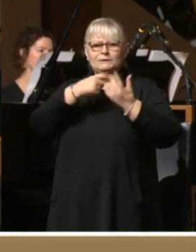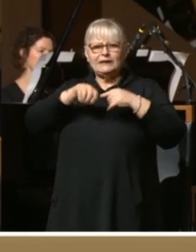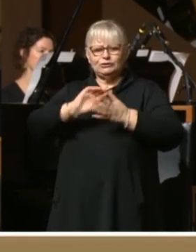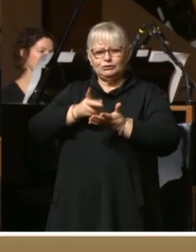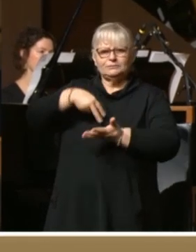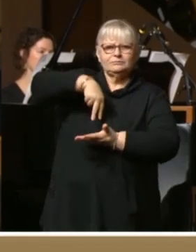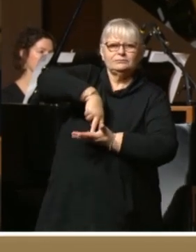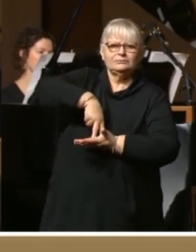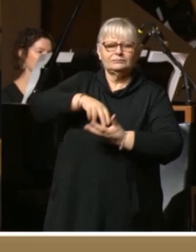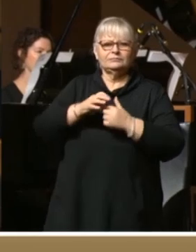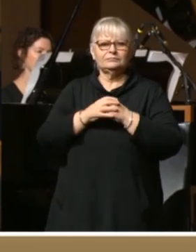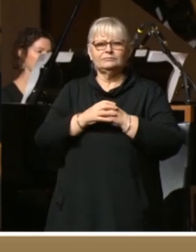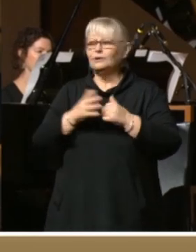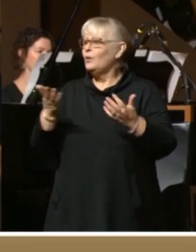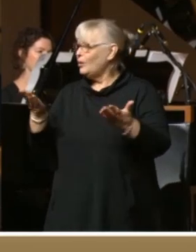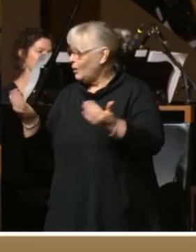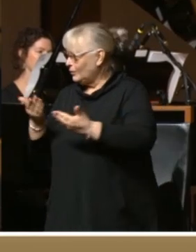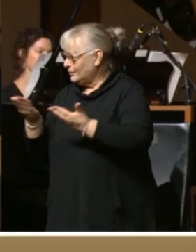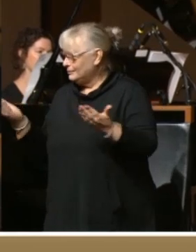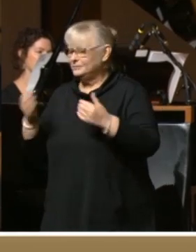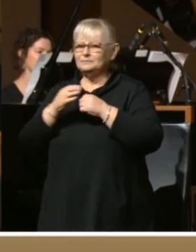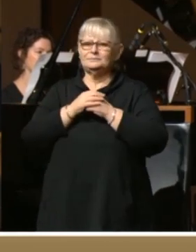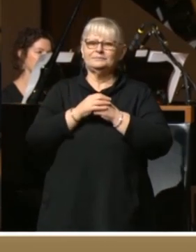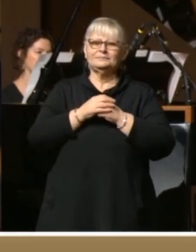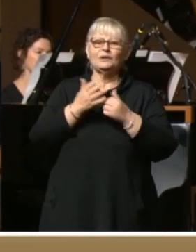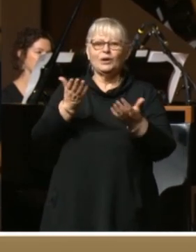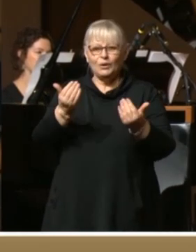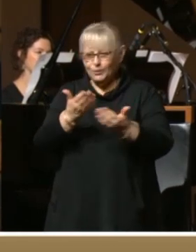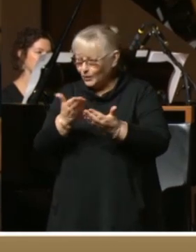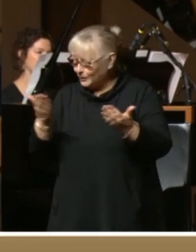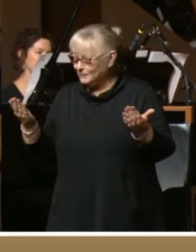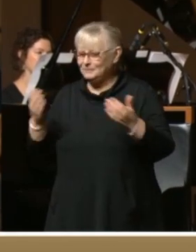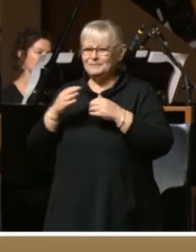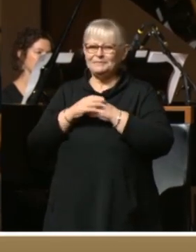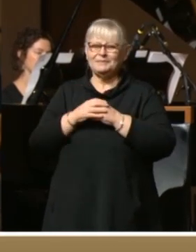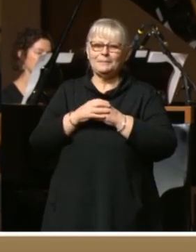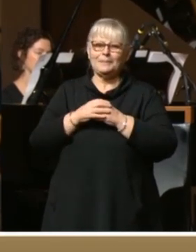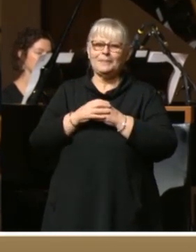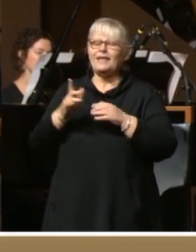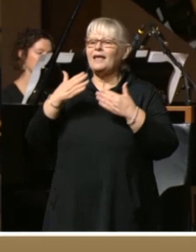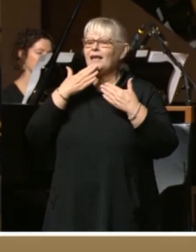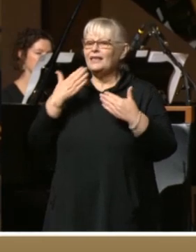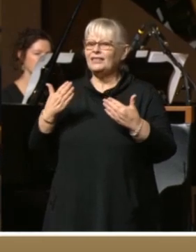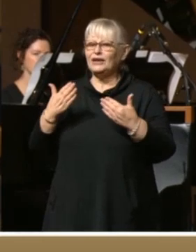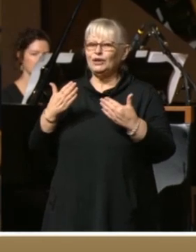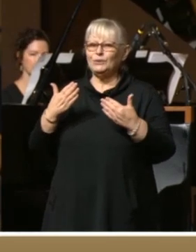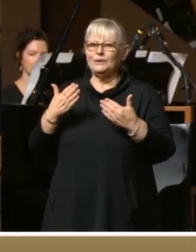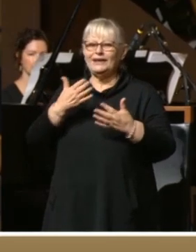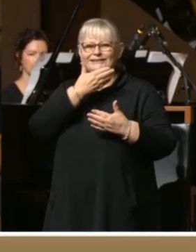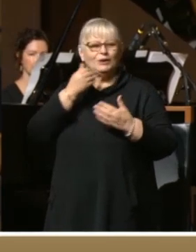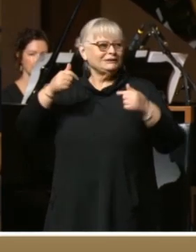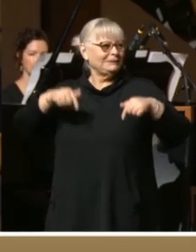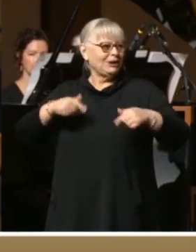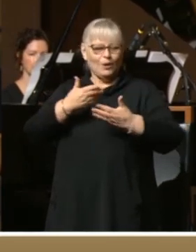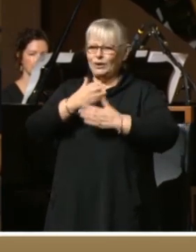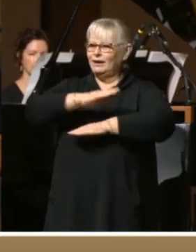So Gwayambana, welcome, Gurubari, welcome, Mandanguwu, Thank you, and it's nice to be here on